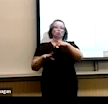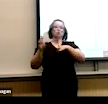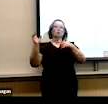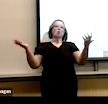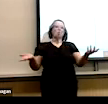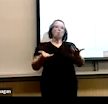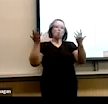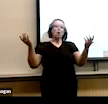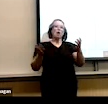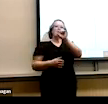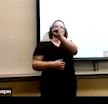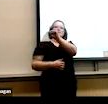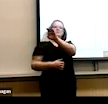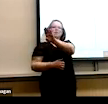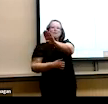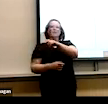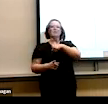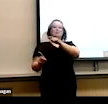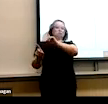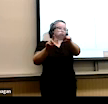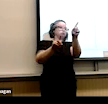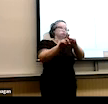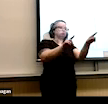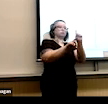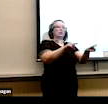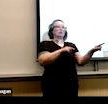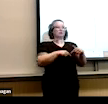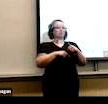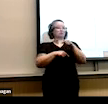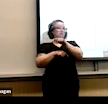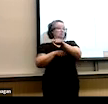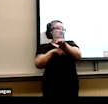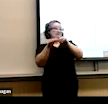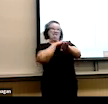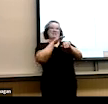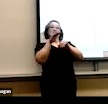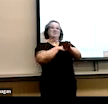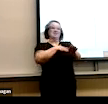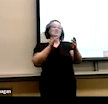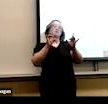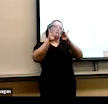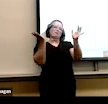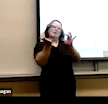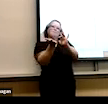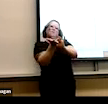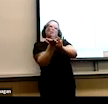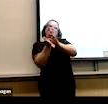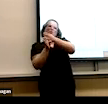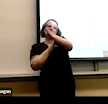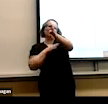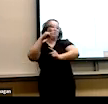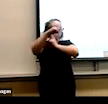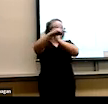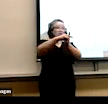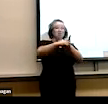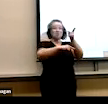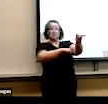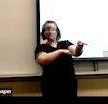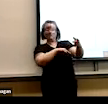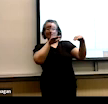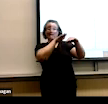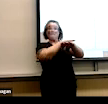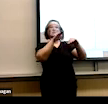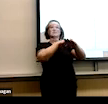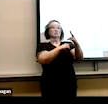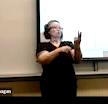or physiotherapist through their school, maybe that person can help support them in doing it. There's a lot of different ways that you could potentially work through it. And then they